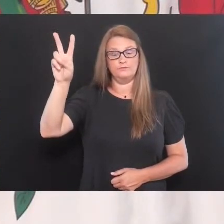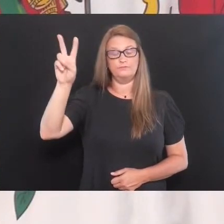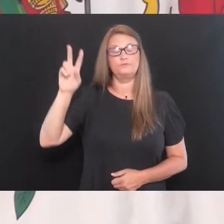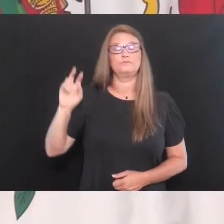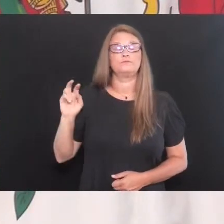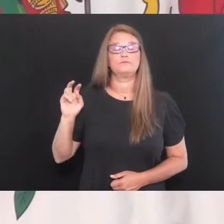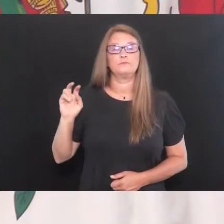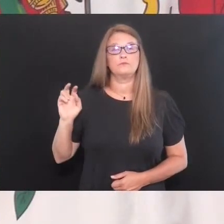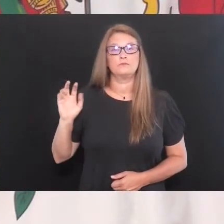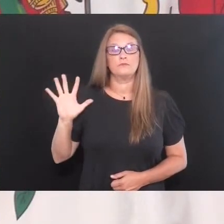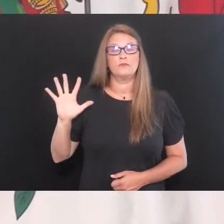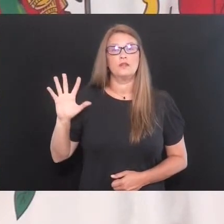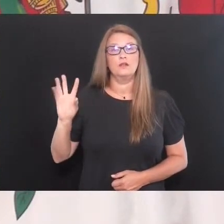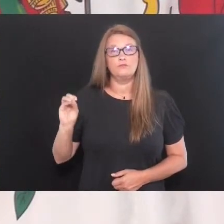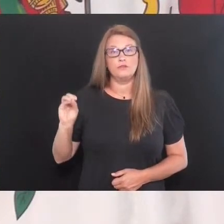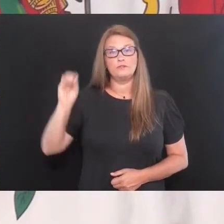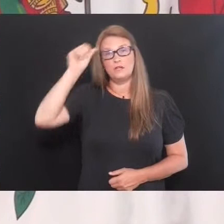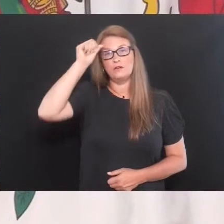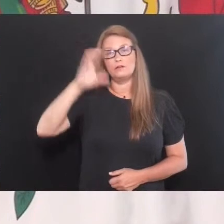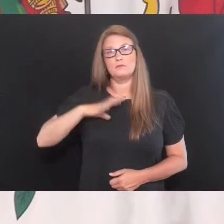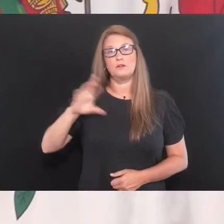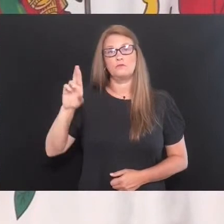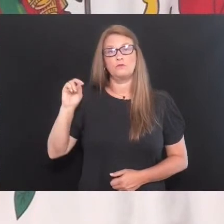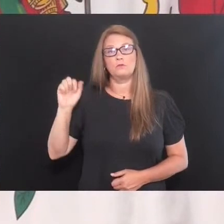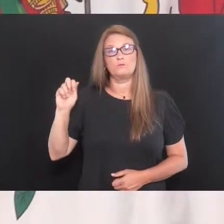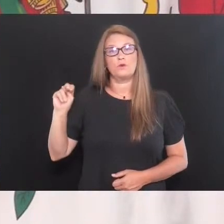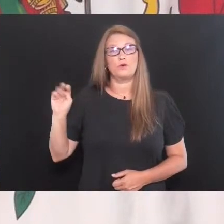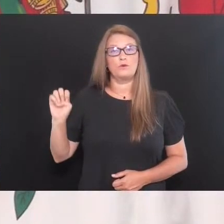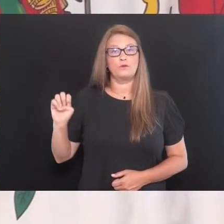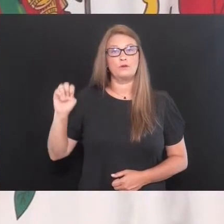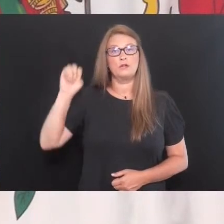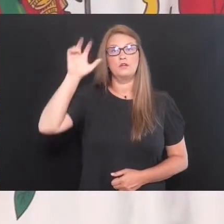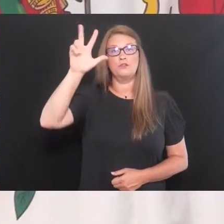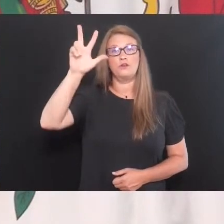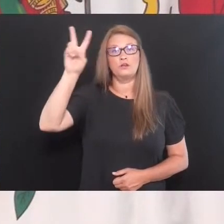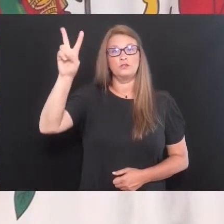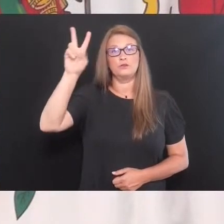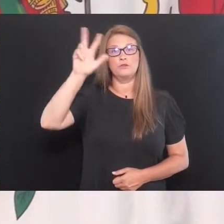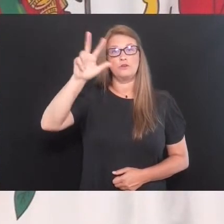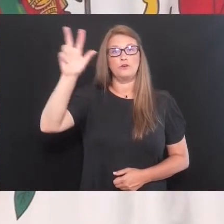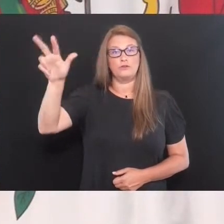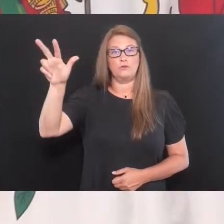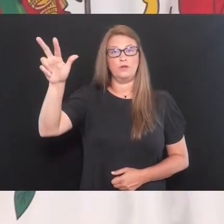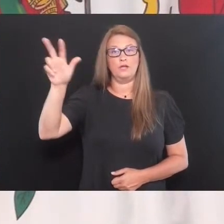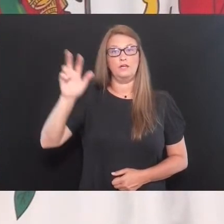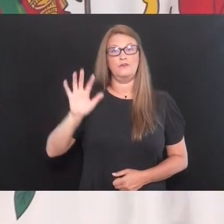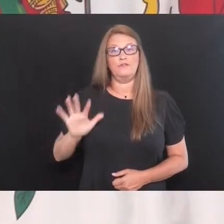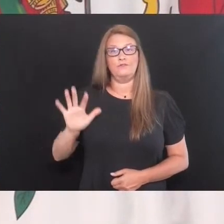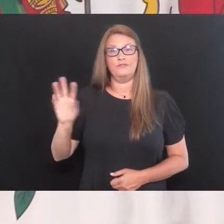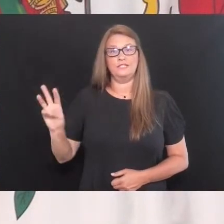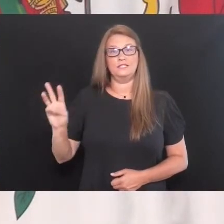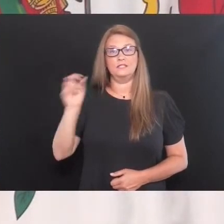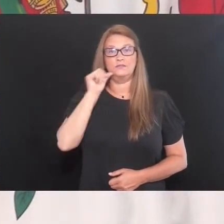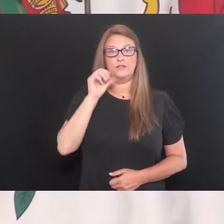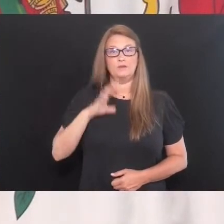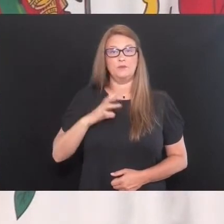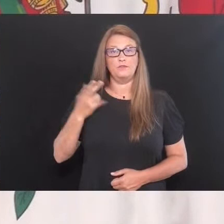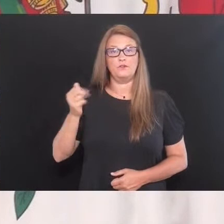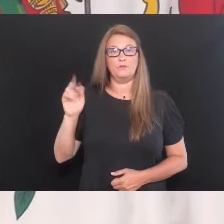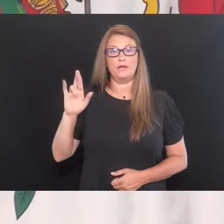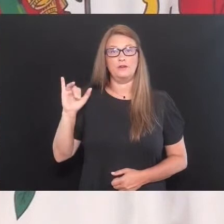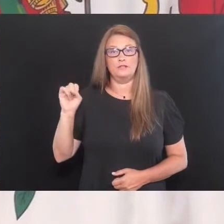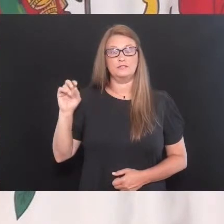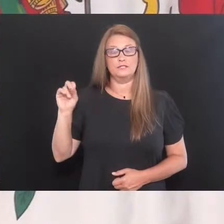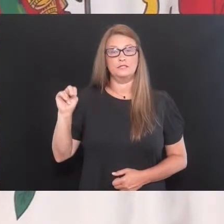a 50-year-old male from Roane County. Our 3,233rd death is a 56-year-old female from Harrison